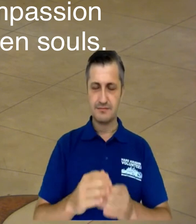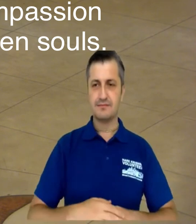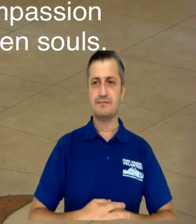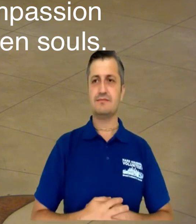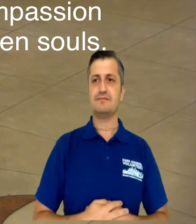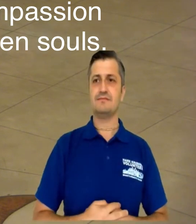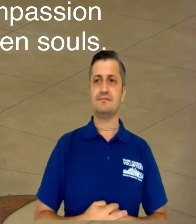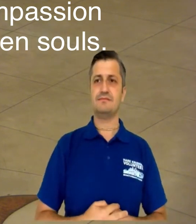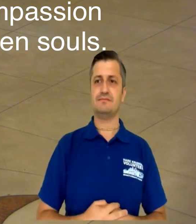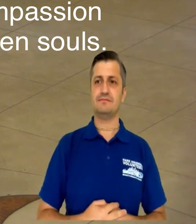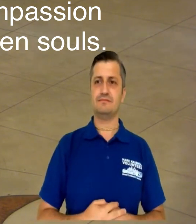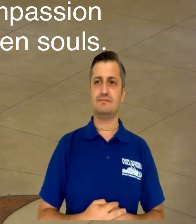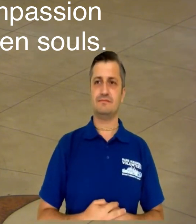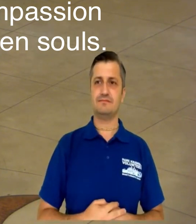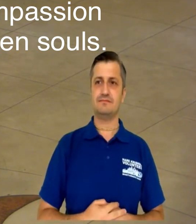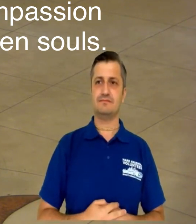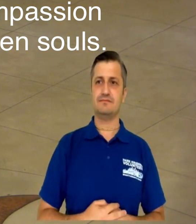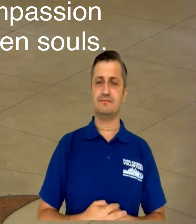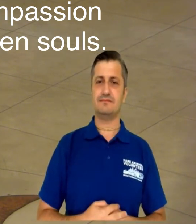Namo Namaha.